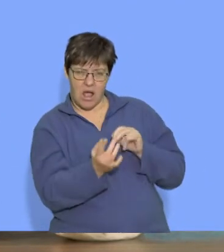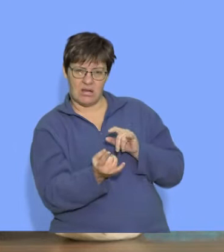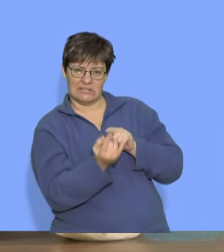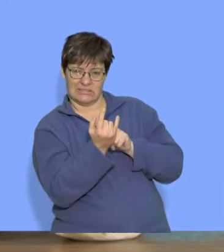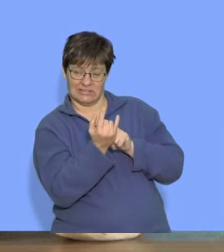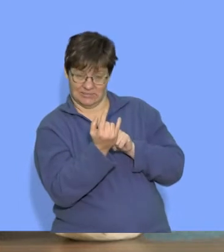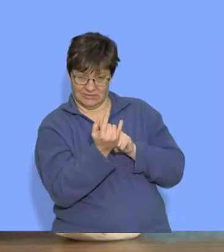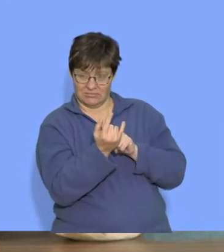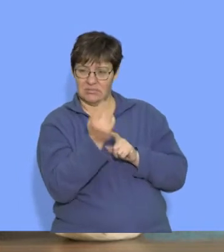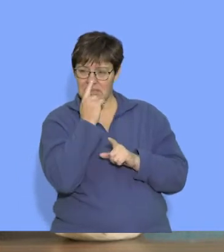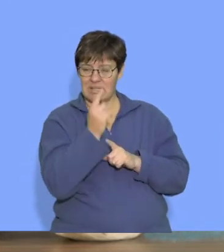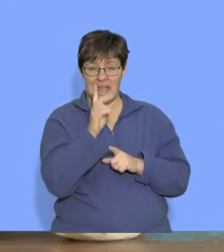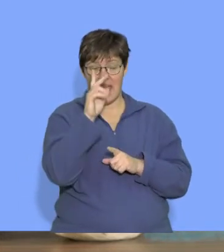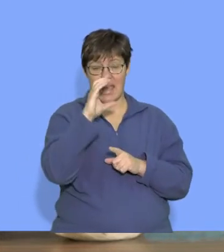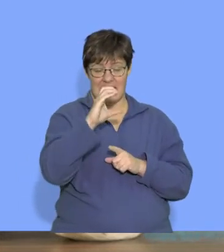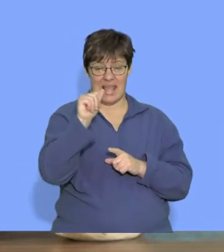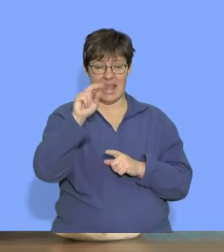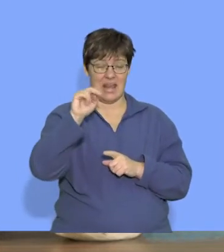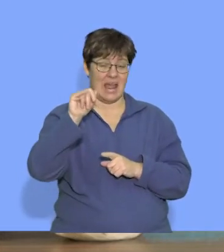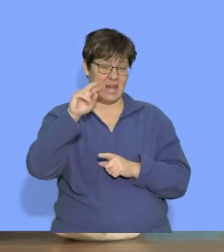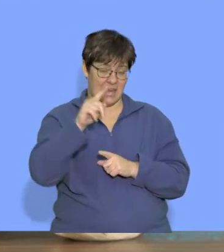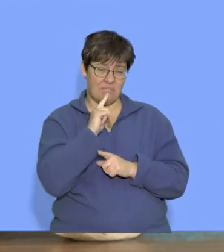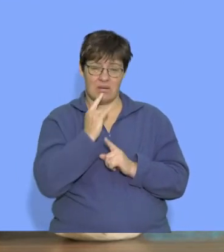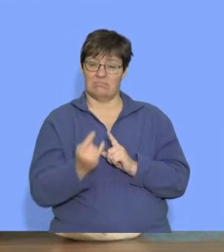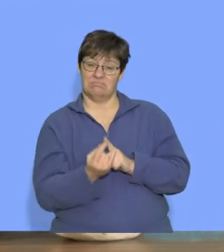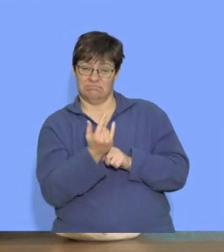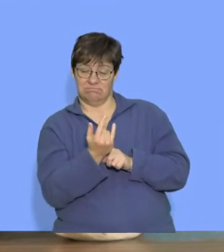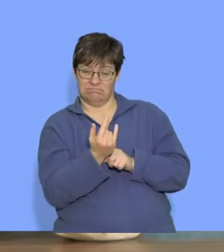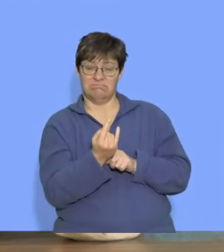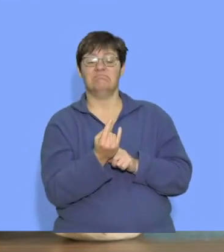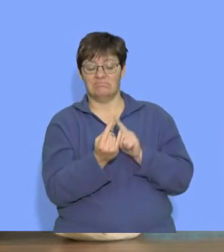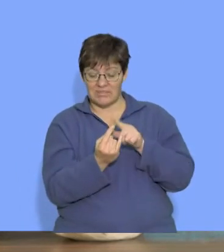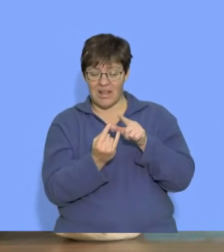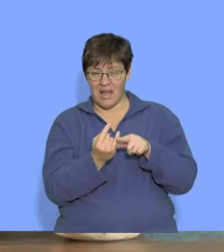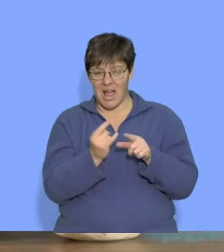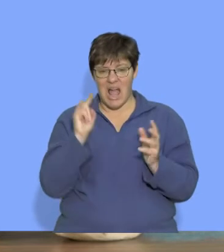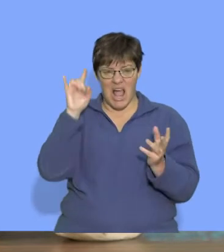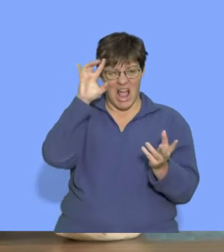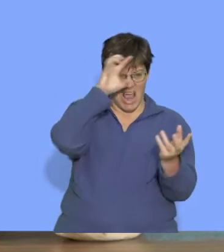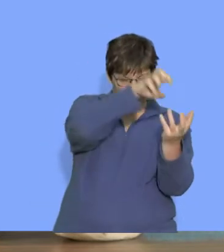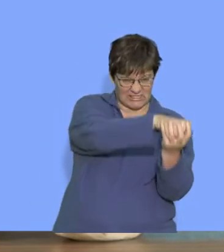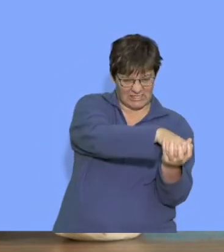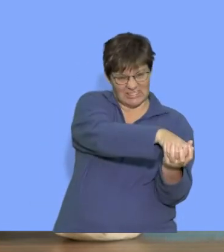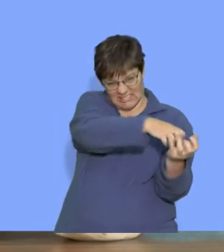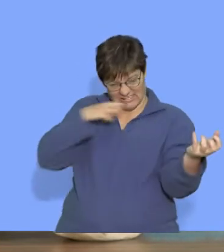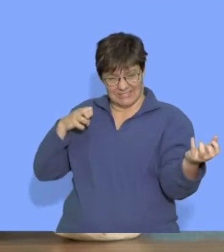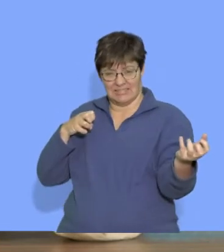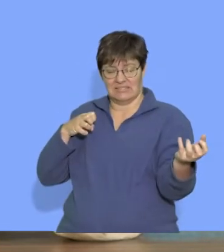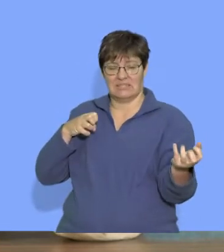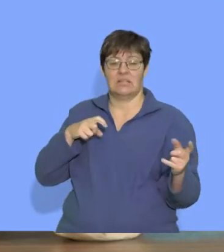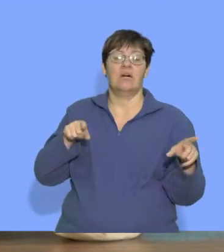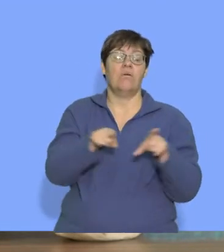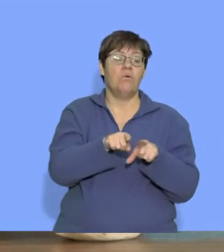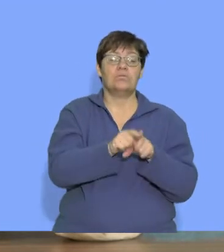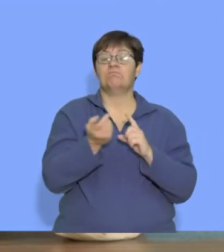very distinct canine. And these canines, one, serve as a mechanism to be able to catch their prey. They're